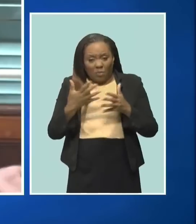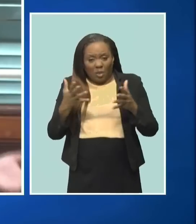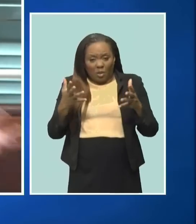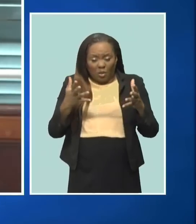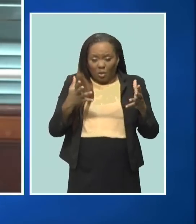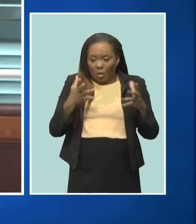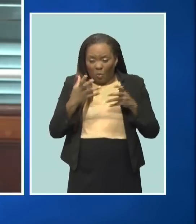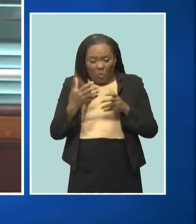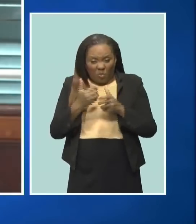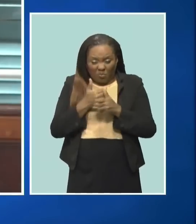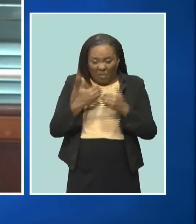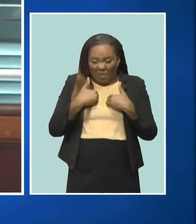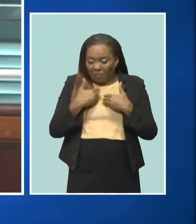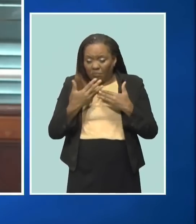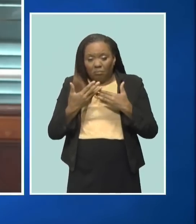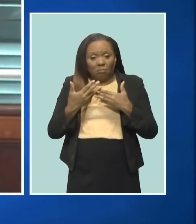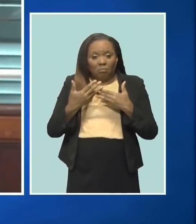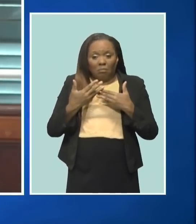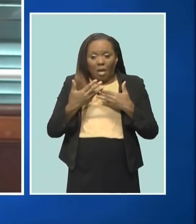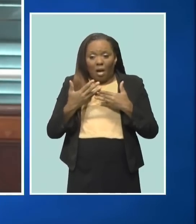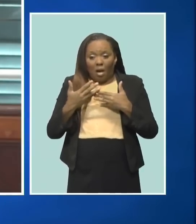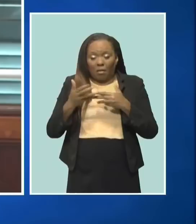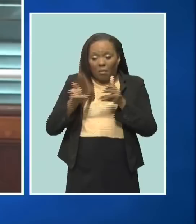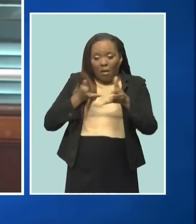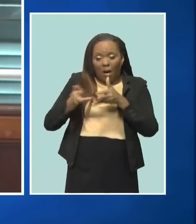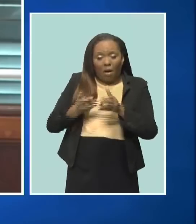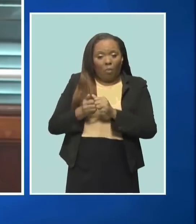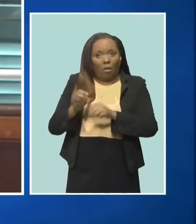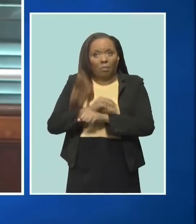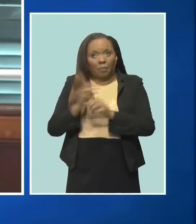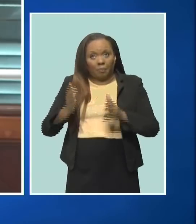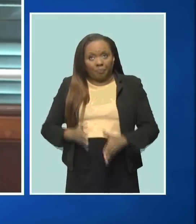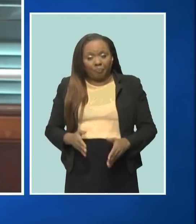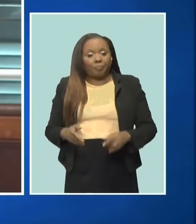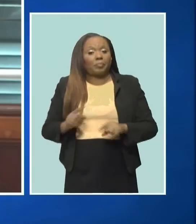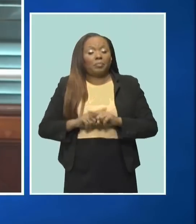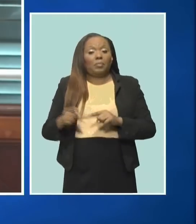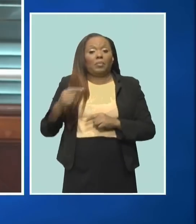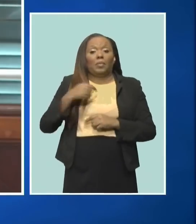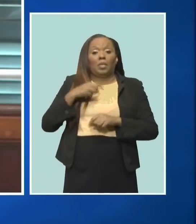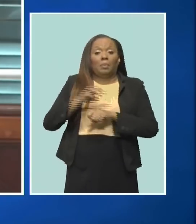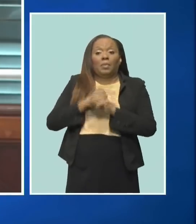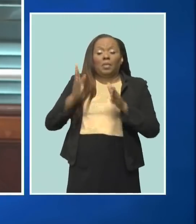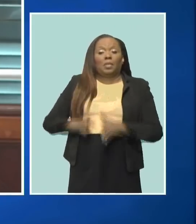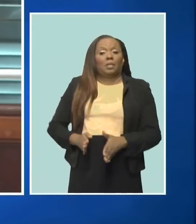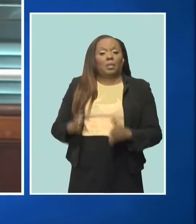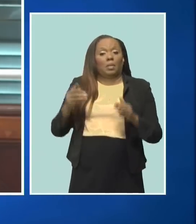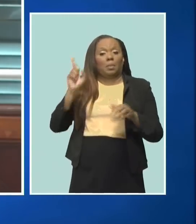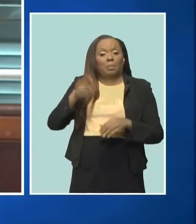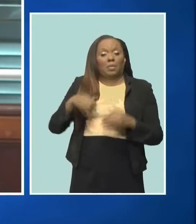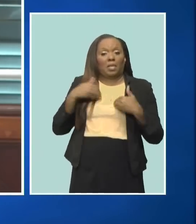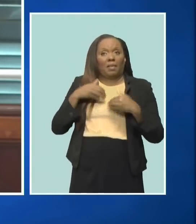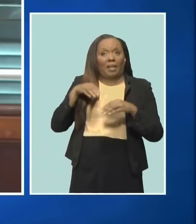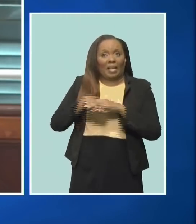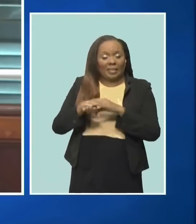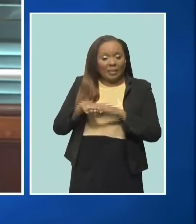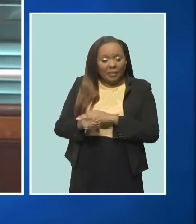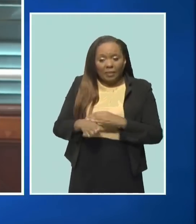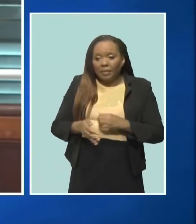out its files. And you, whether you are competent or not, you must have access to them. And so therefore the country,